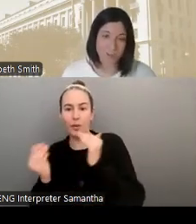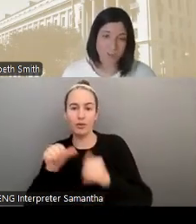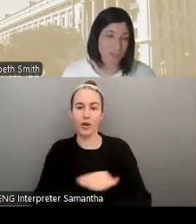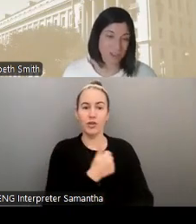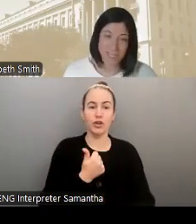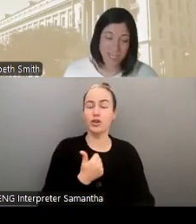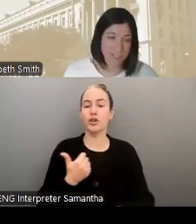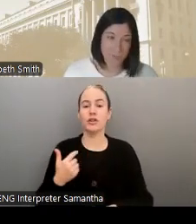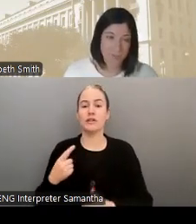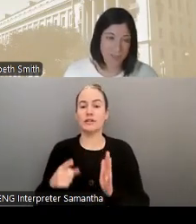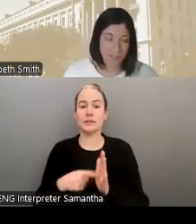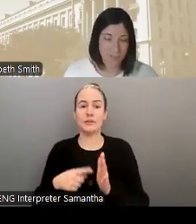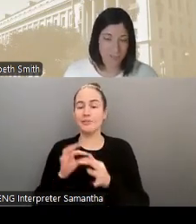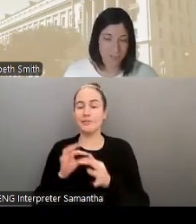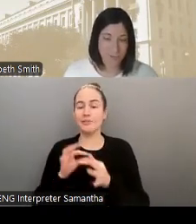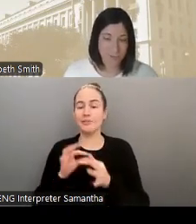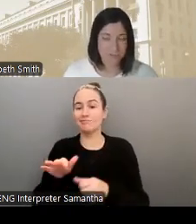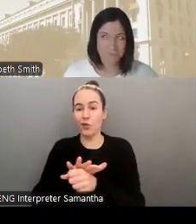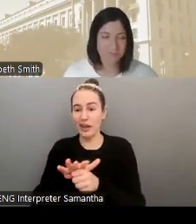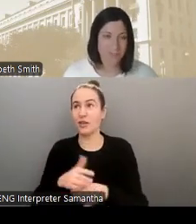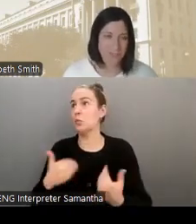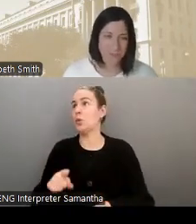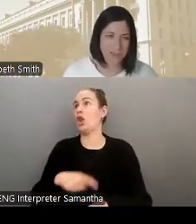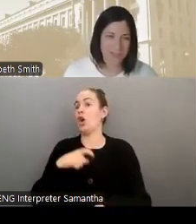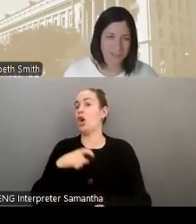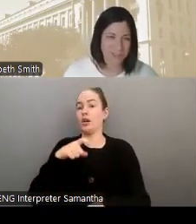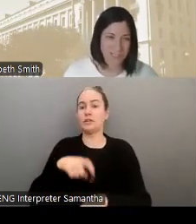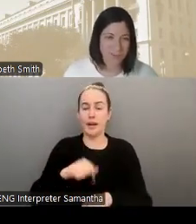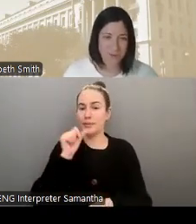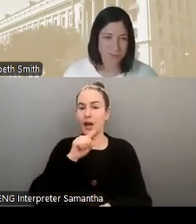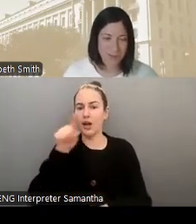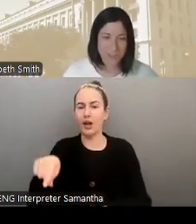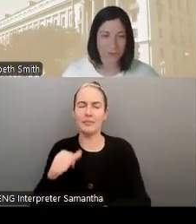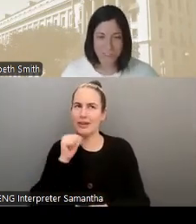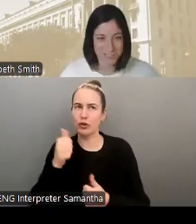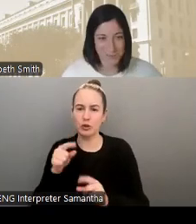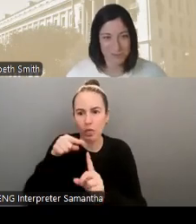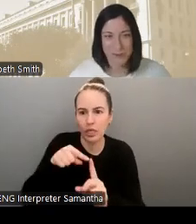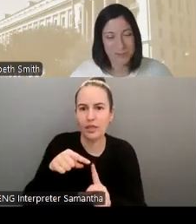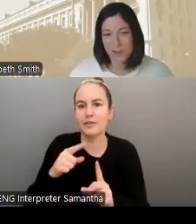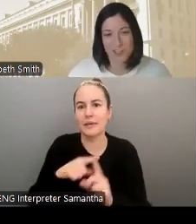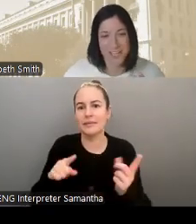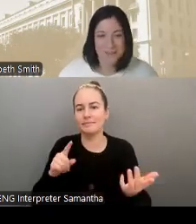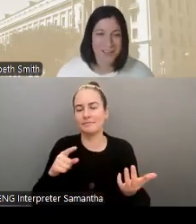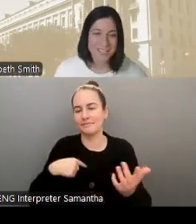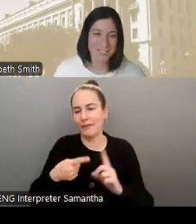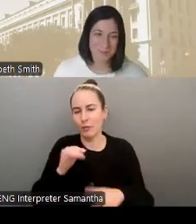oh, it's been a really long time since we've been to, I don't mean to pick on a certain state, but I'm going to pick on Illinois since that's where I'm from. It's been a long time since we've